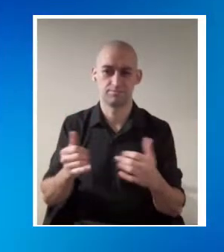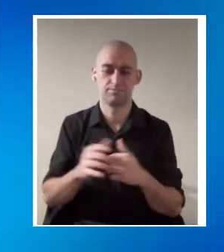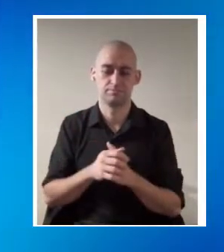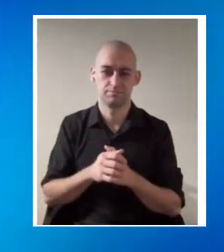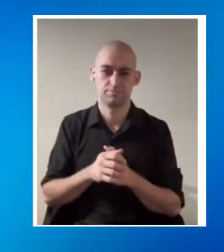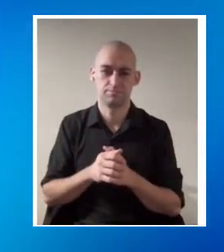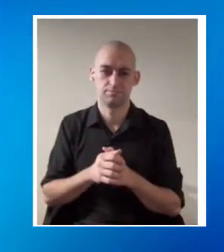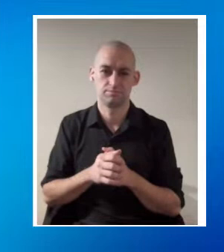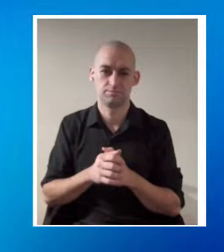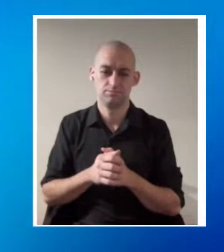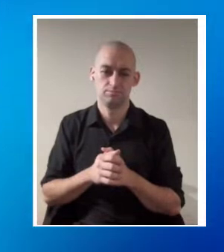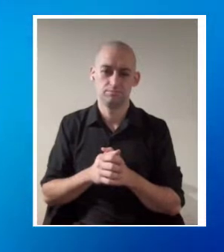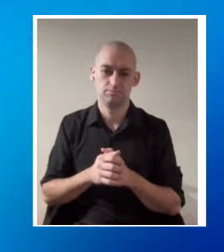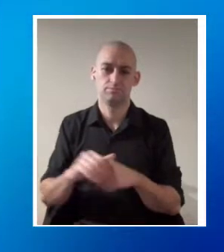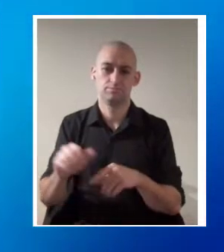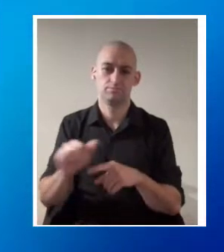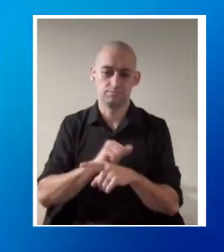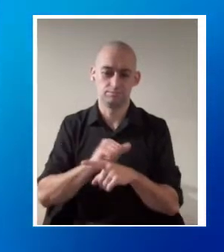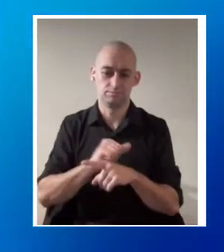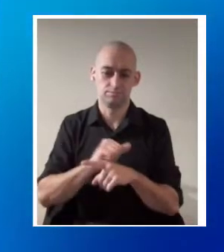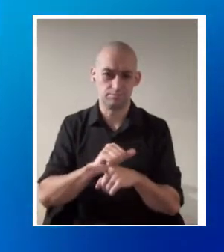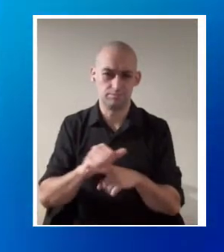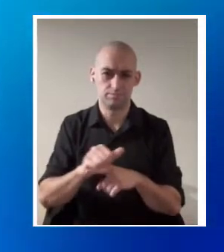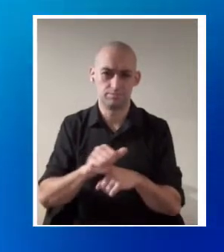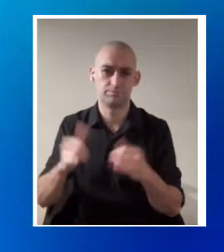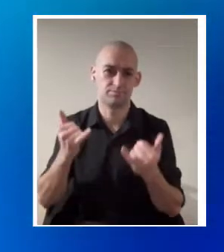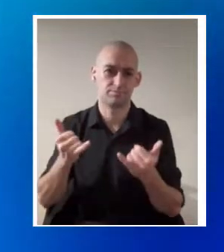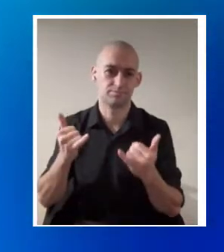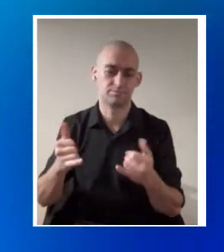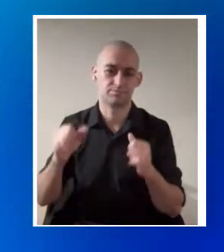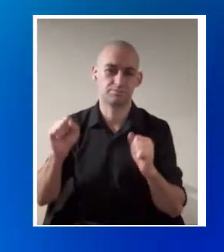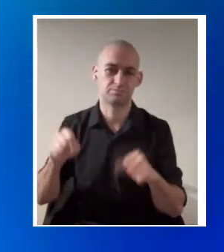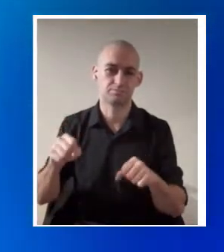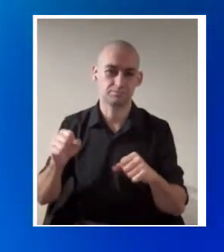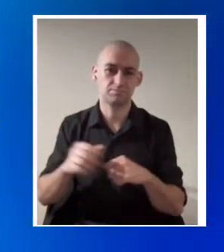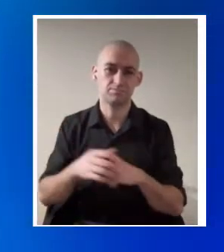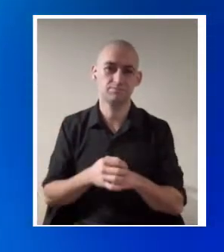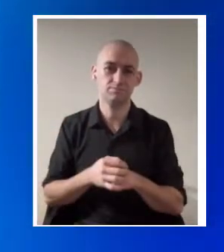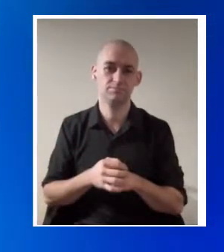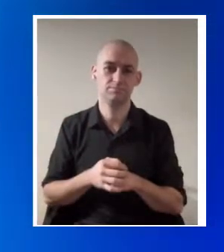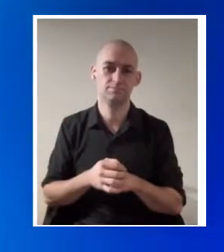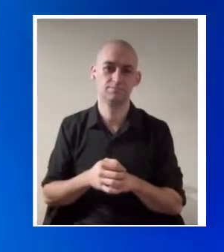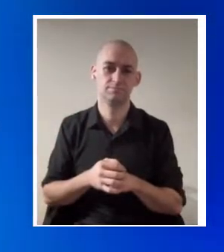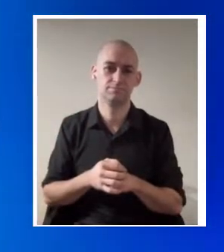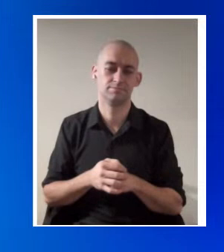poll. Yep. Okay. And then I'll send the poll to Callie.